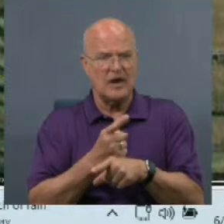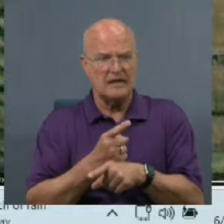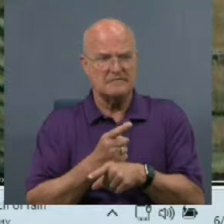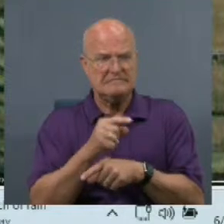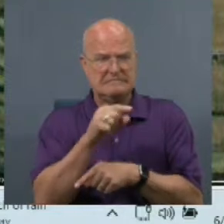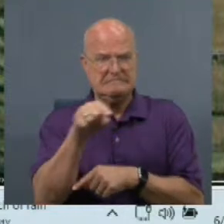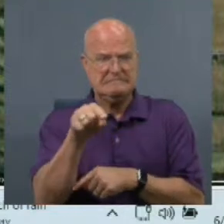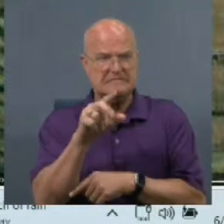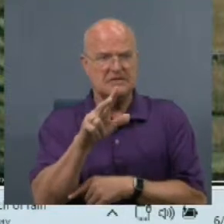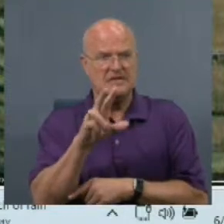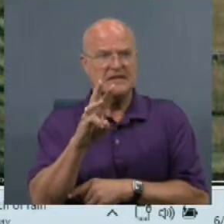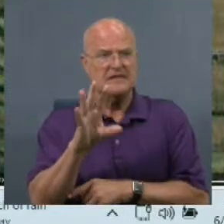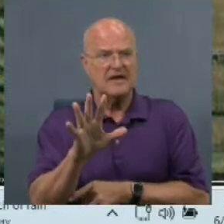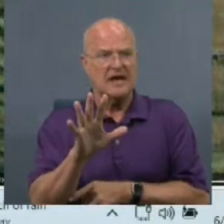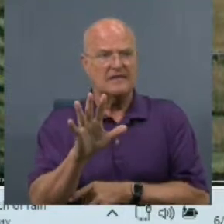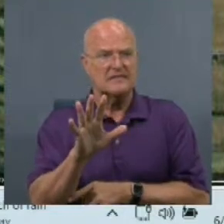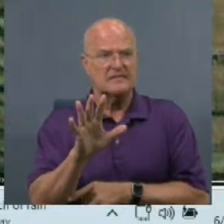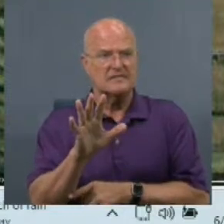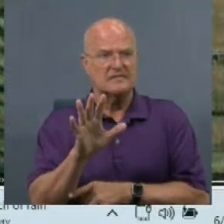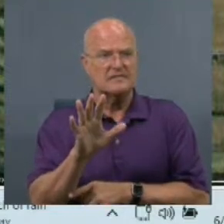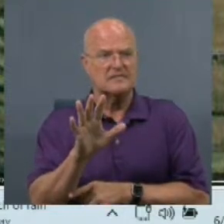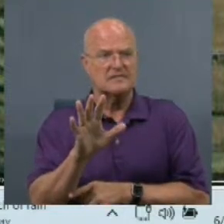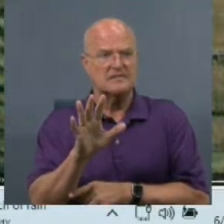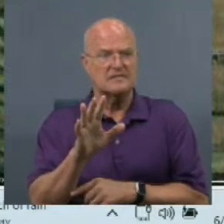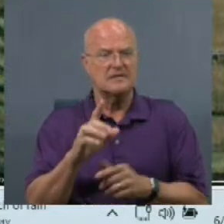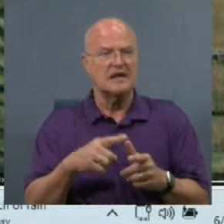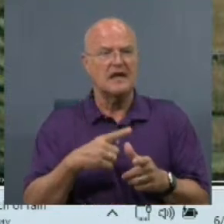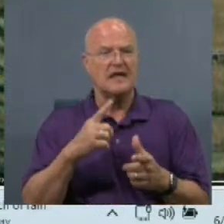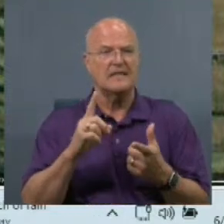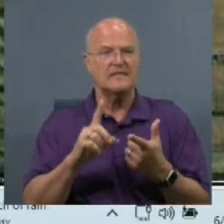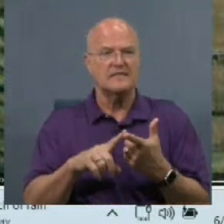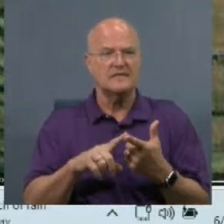that correct? Okay, and then,